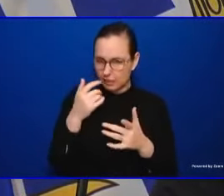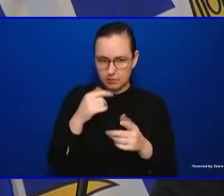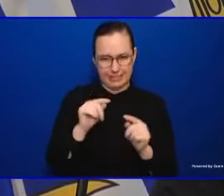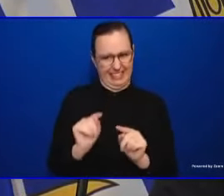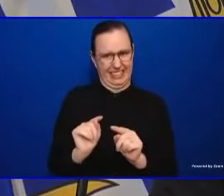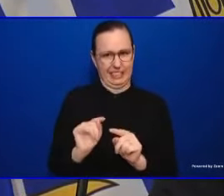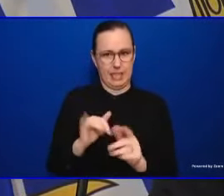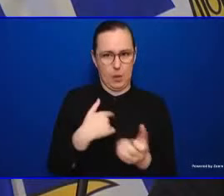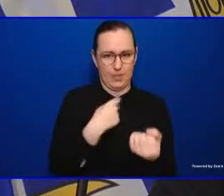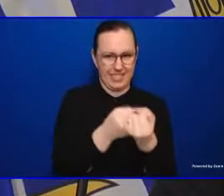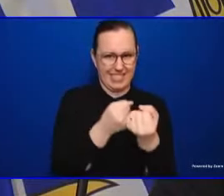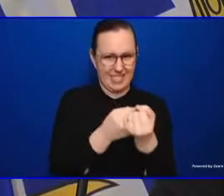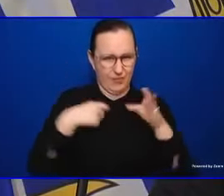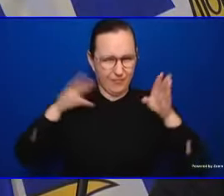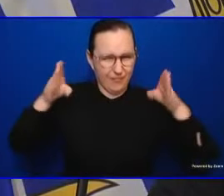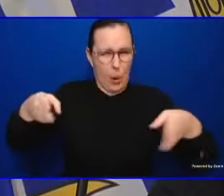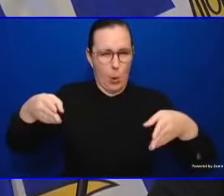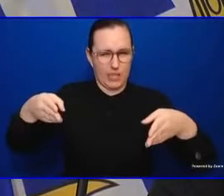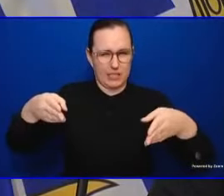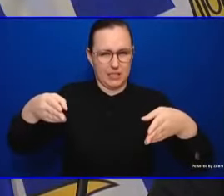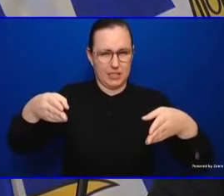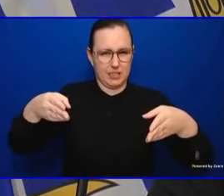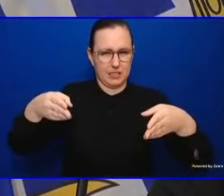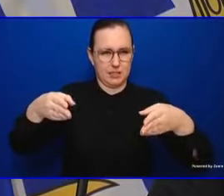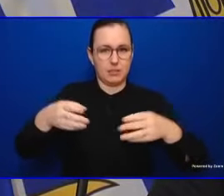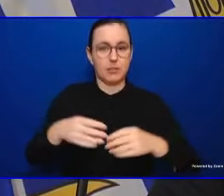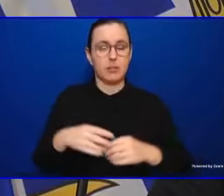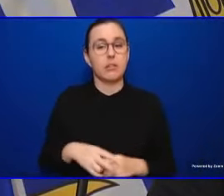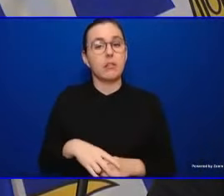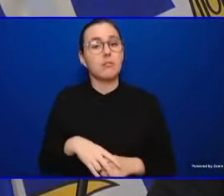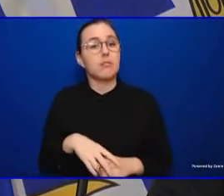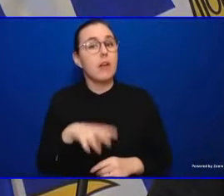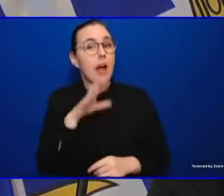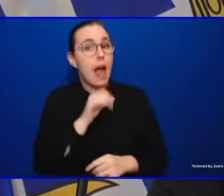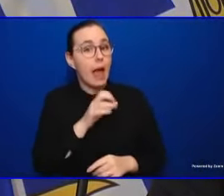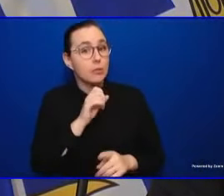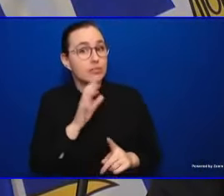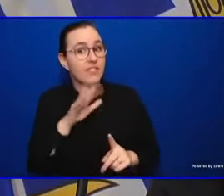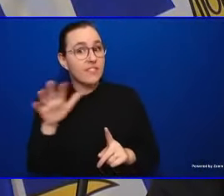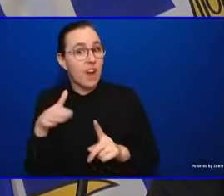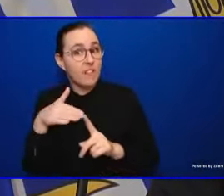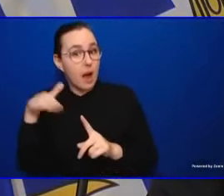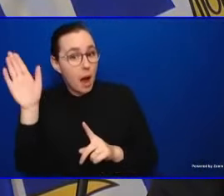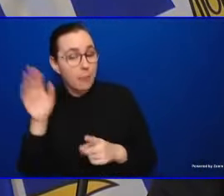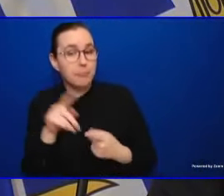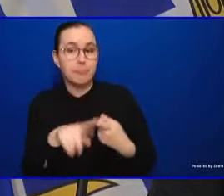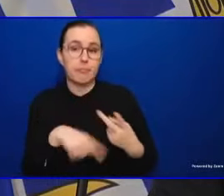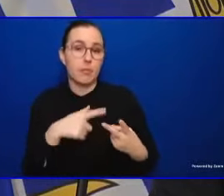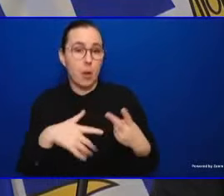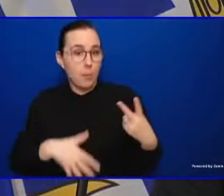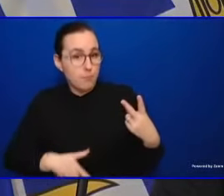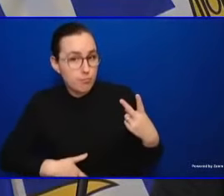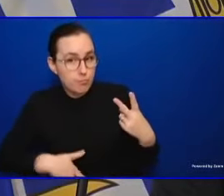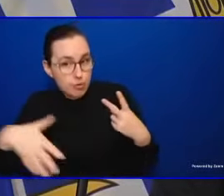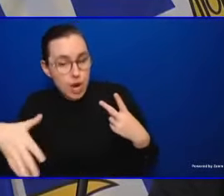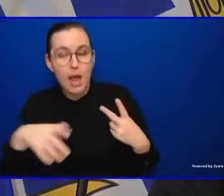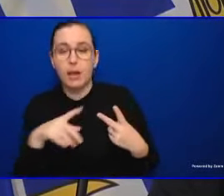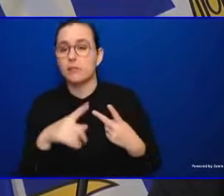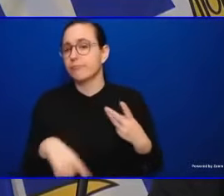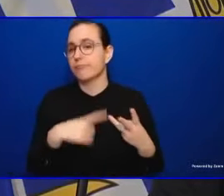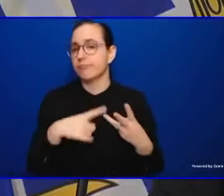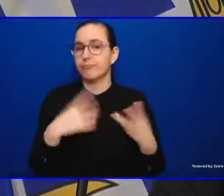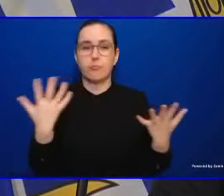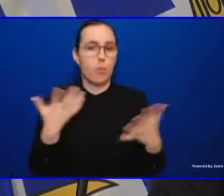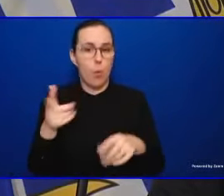the age of 55, people who are pregnant, people working or living in high-risk settings like hospitals, long-term